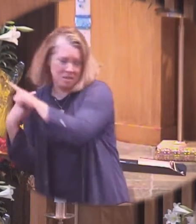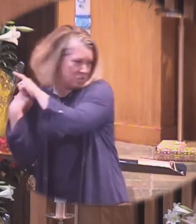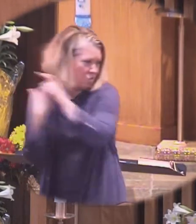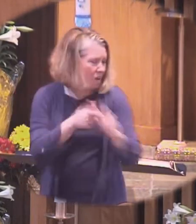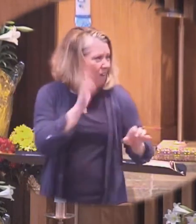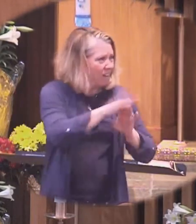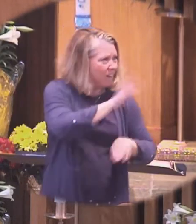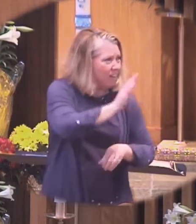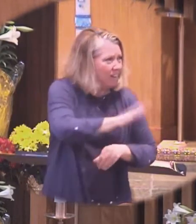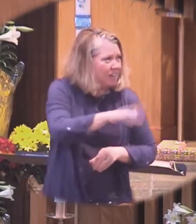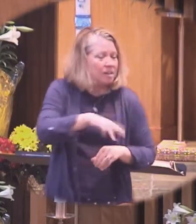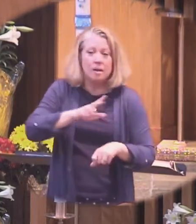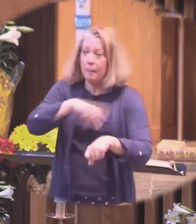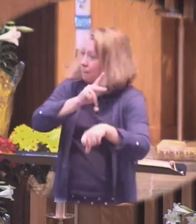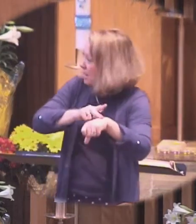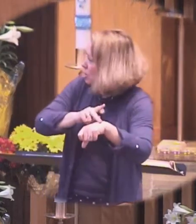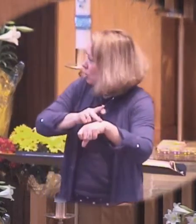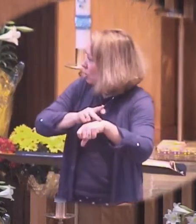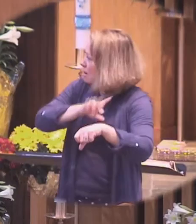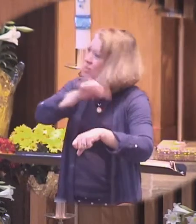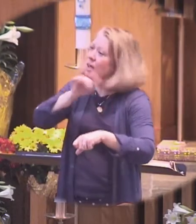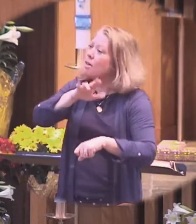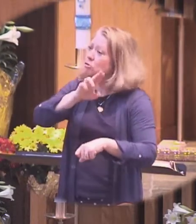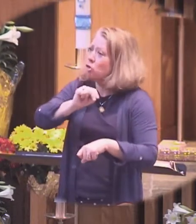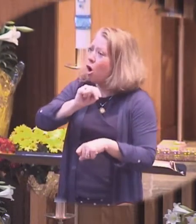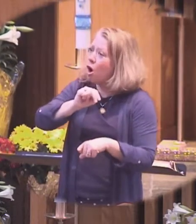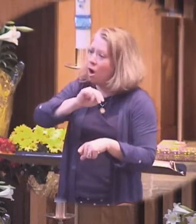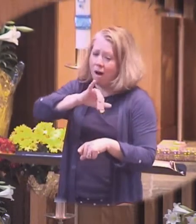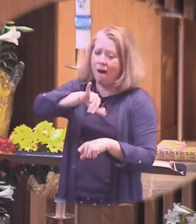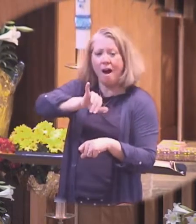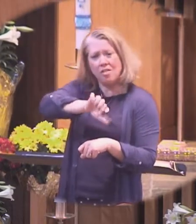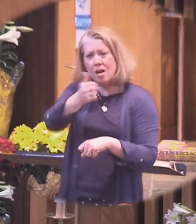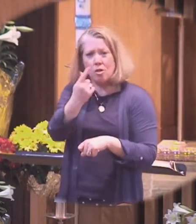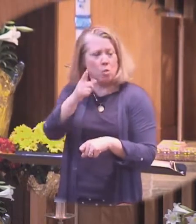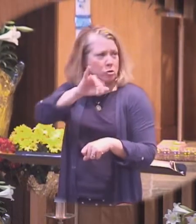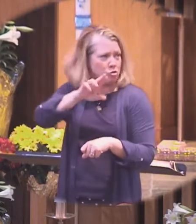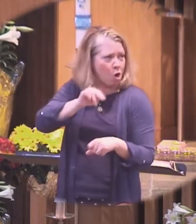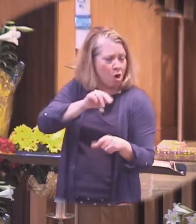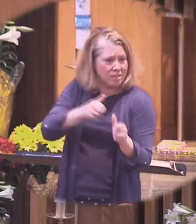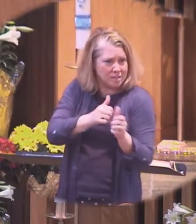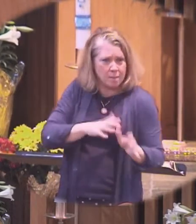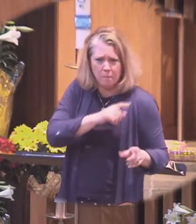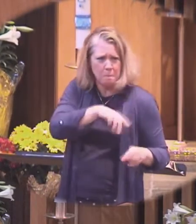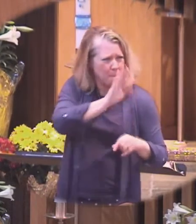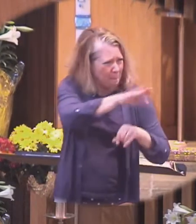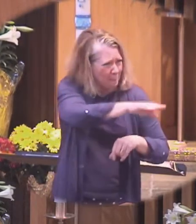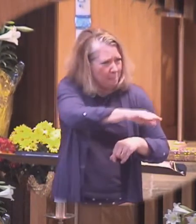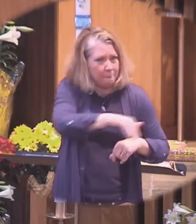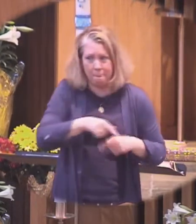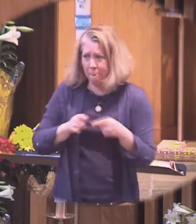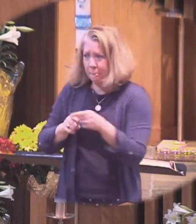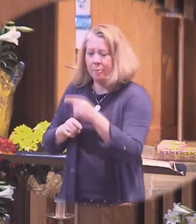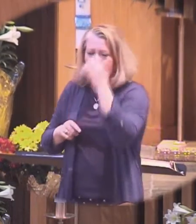she tells Peter and the other disciple, John, about this great news. And it's this news, this